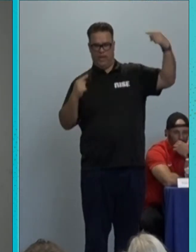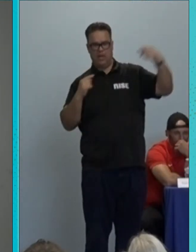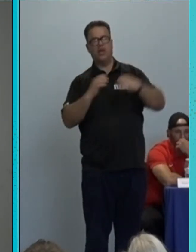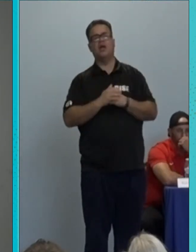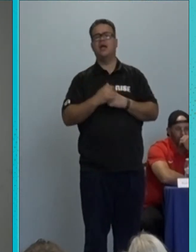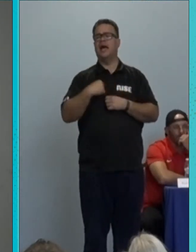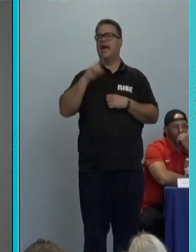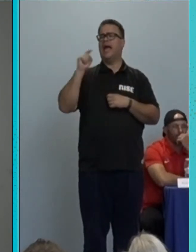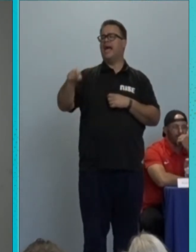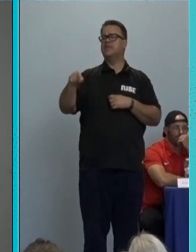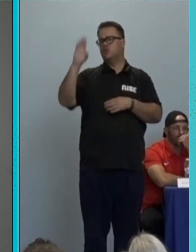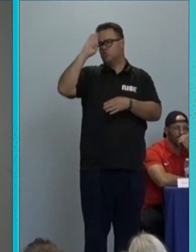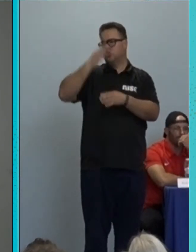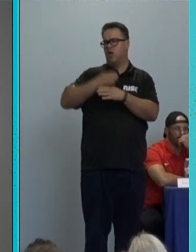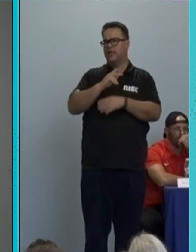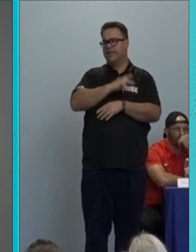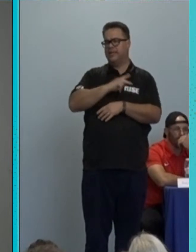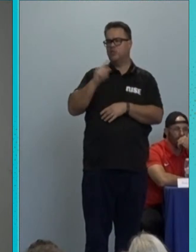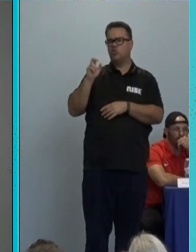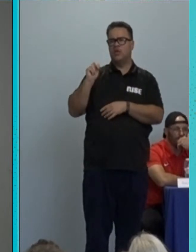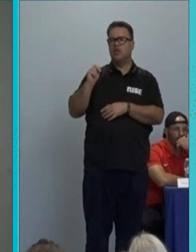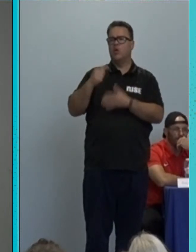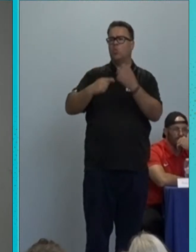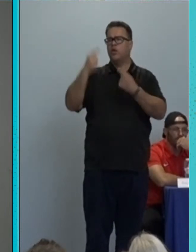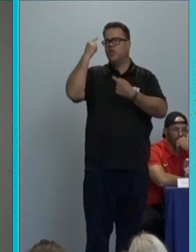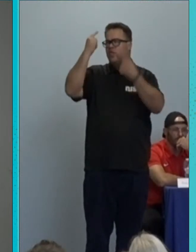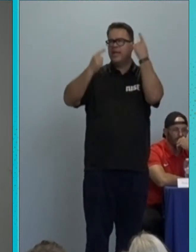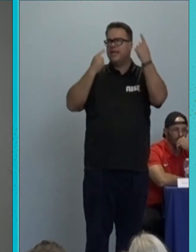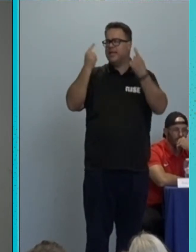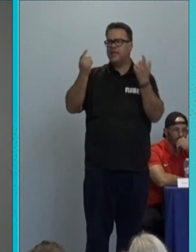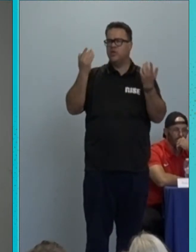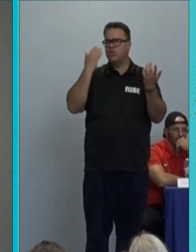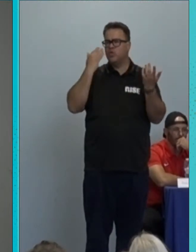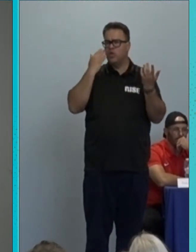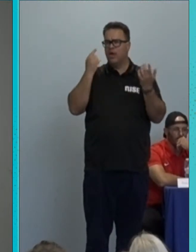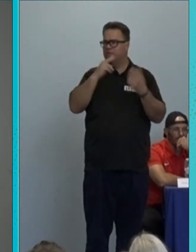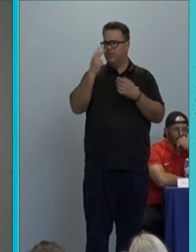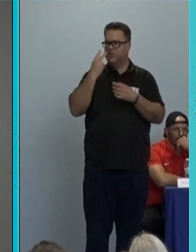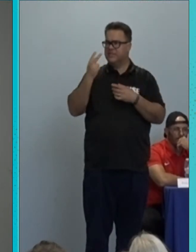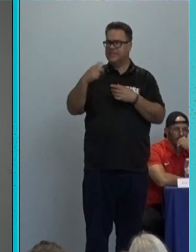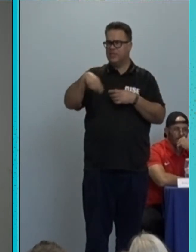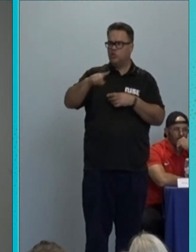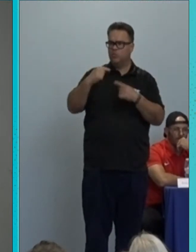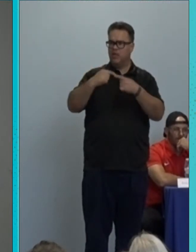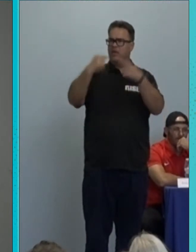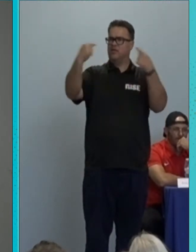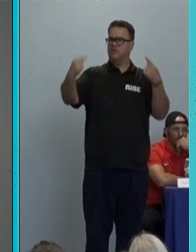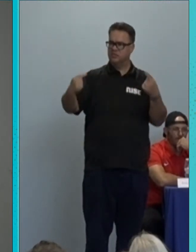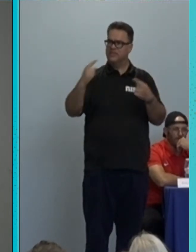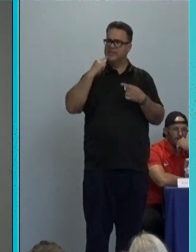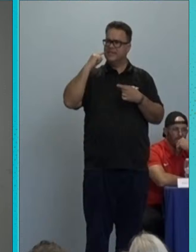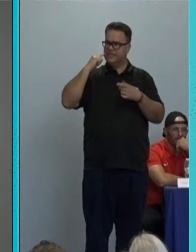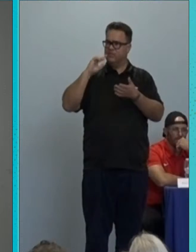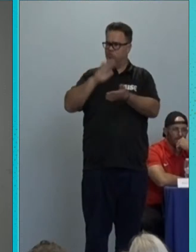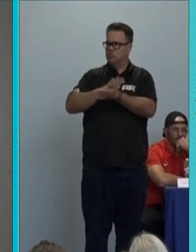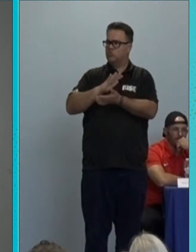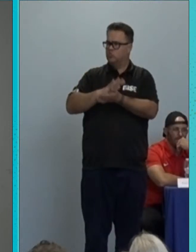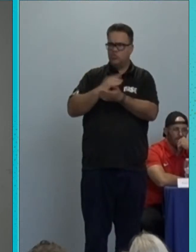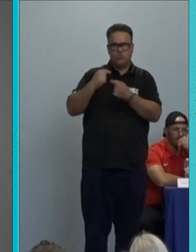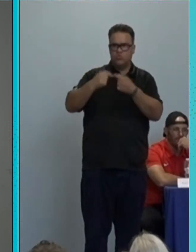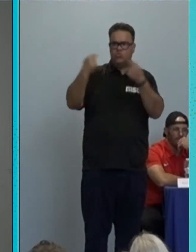I asked Trevin, I said, what are you thinking? I've never seen you guys play another deaf